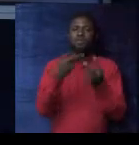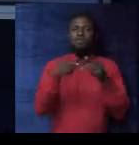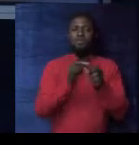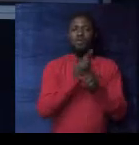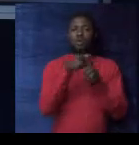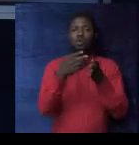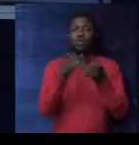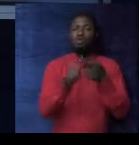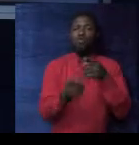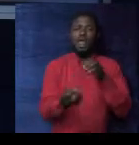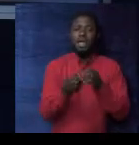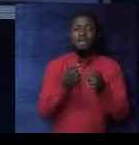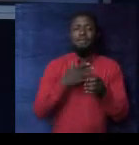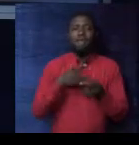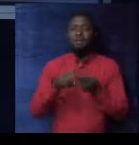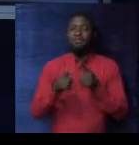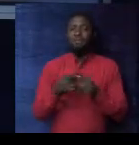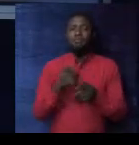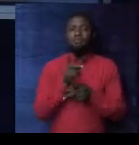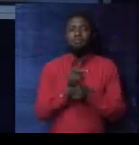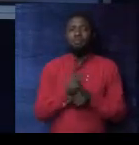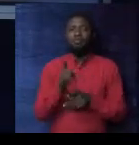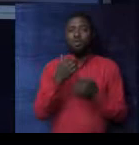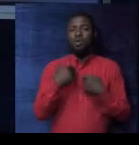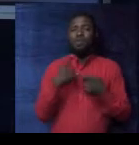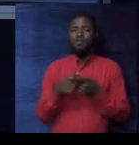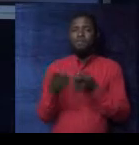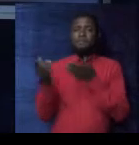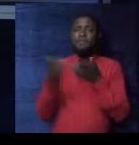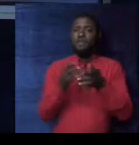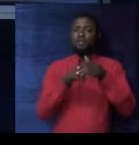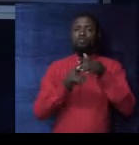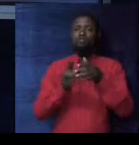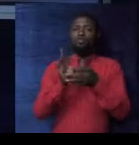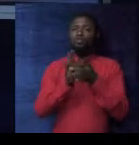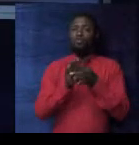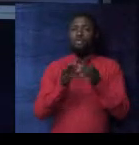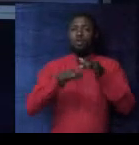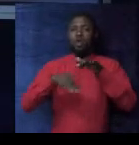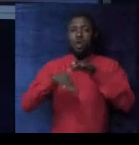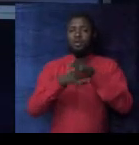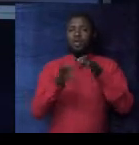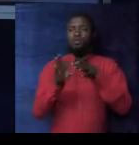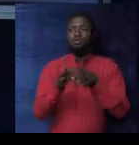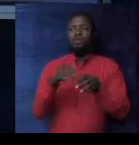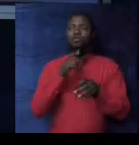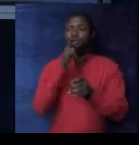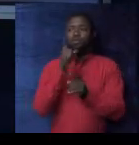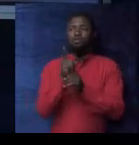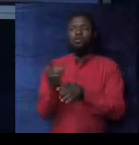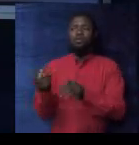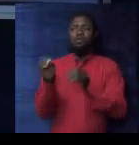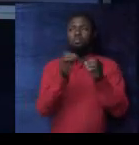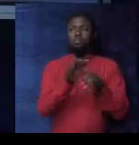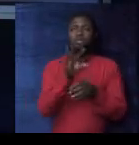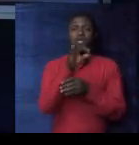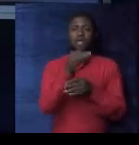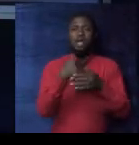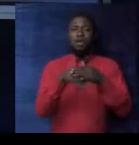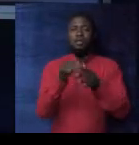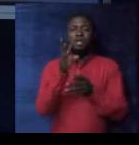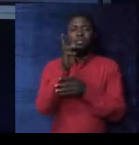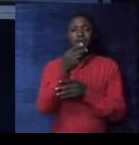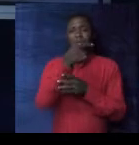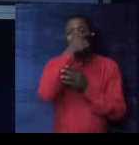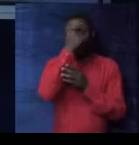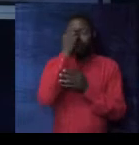now when you want to add, my friend, be careful here. You have to bring unit under unit. Okay, so you cannot just put 9 under